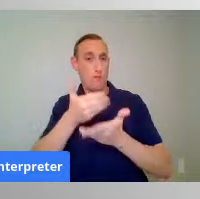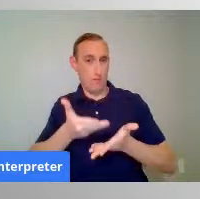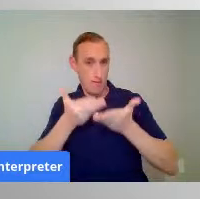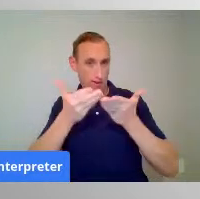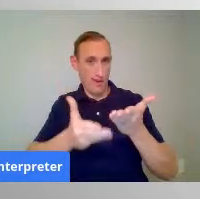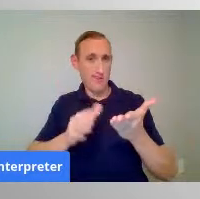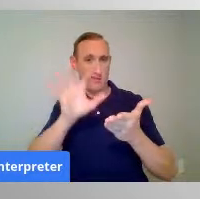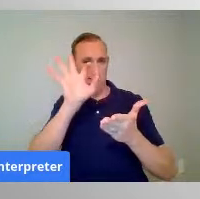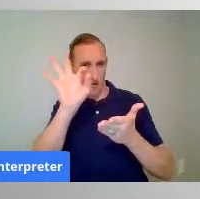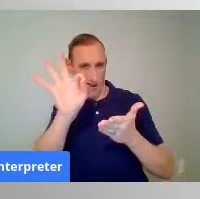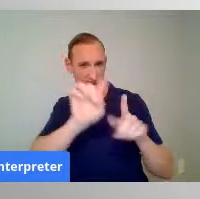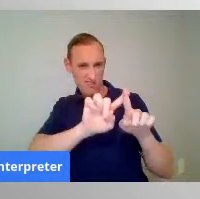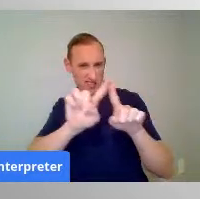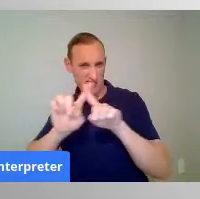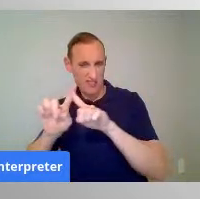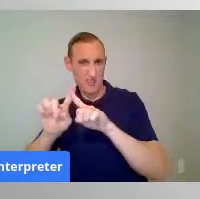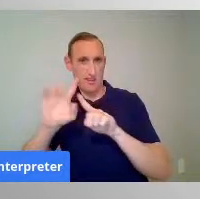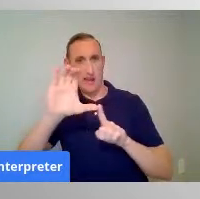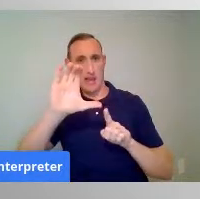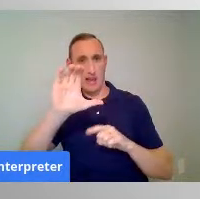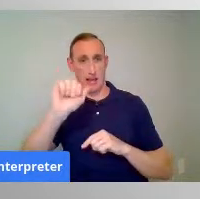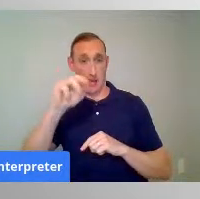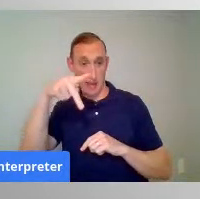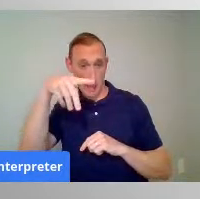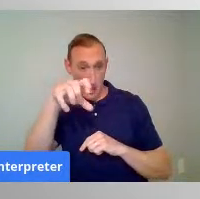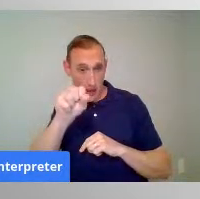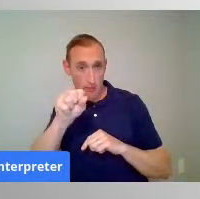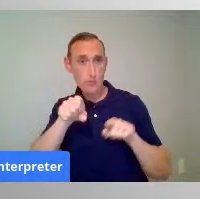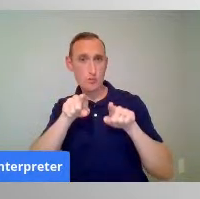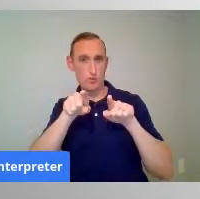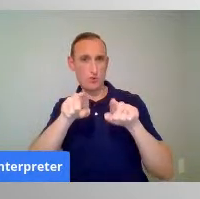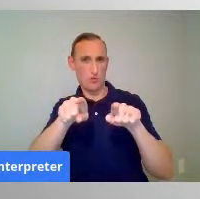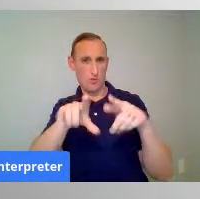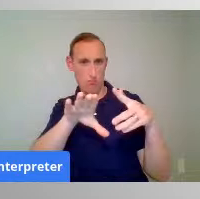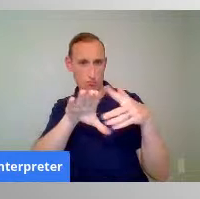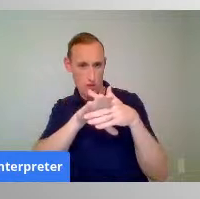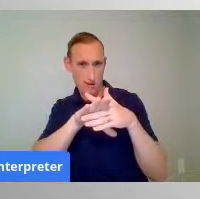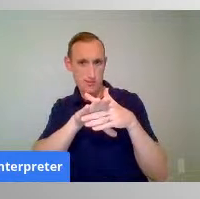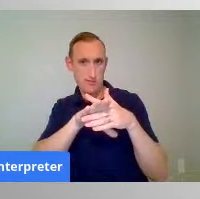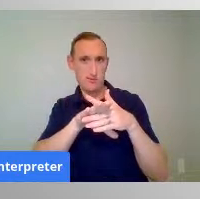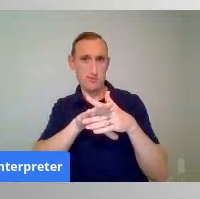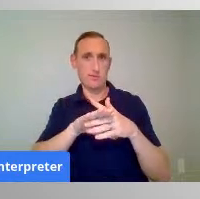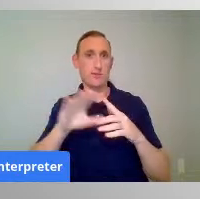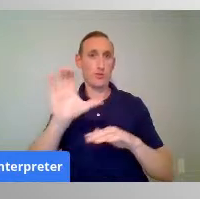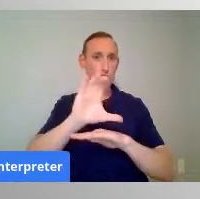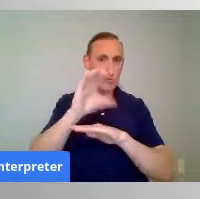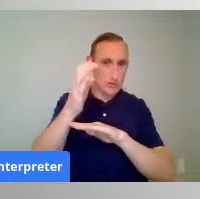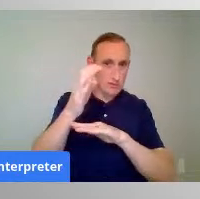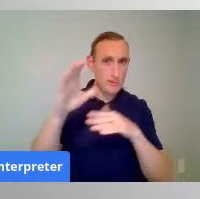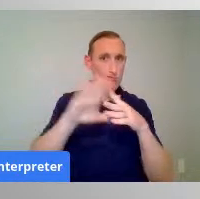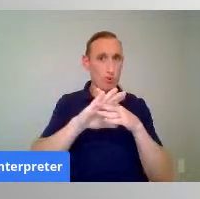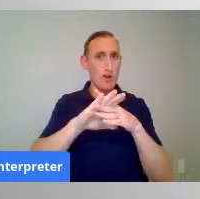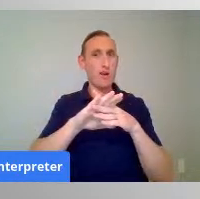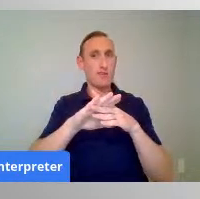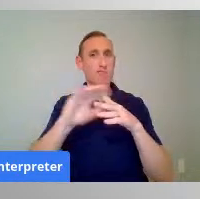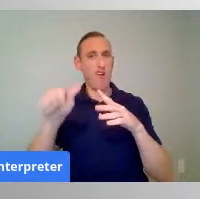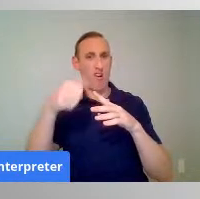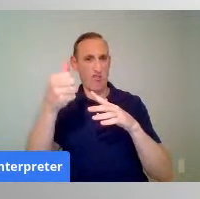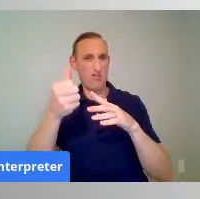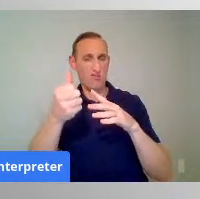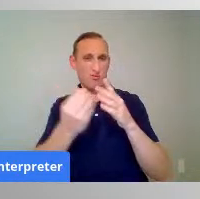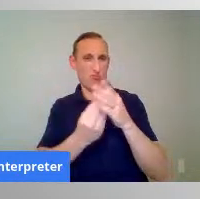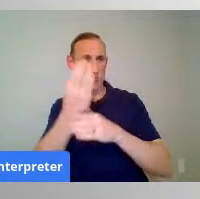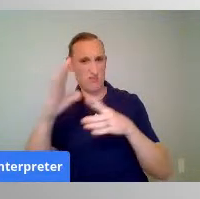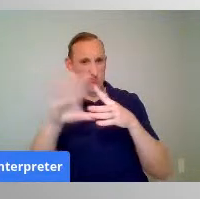And these generally are those Thanksgiving, Christmas, and spring break camps. Those continue to grow in popularity as